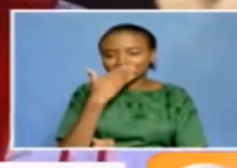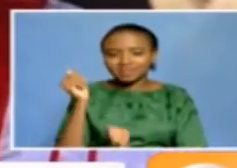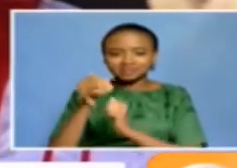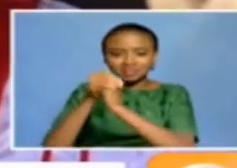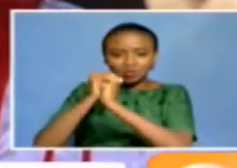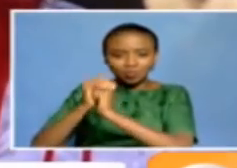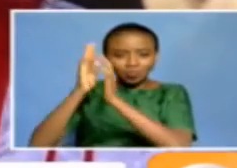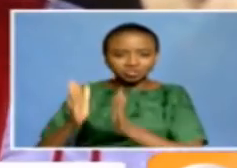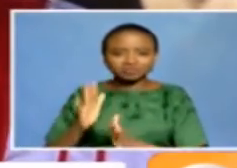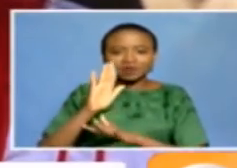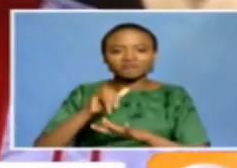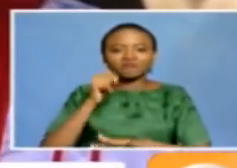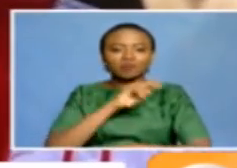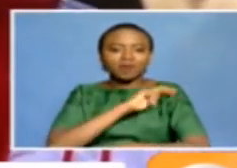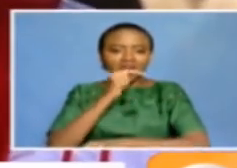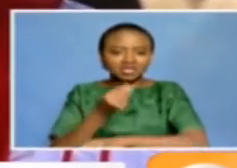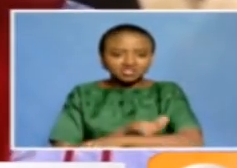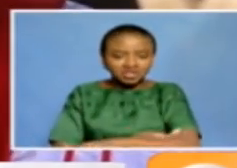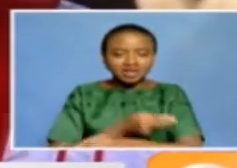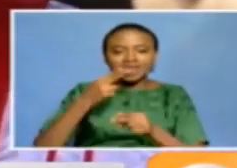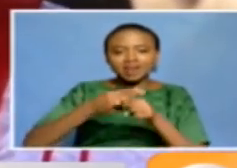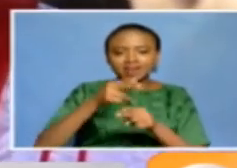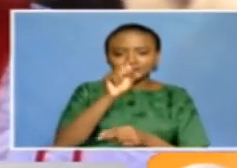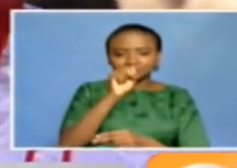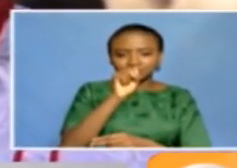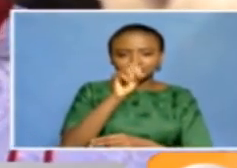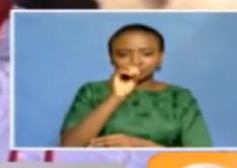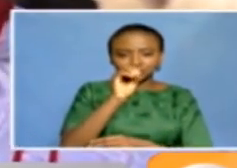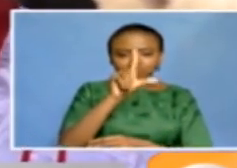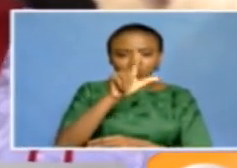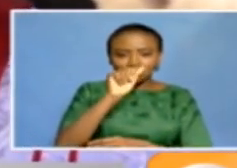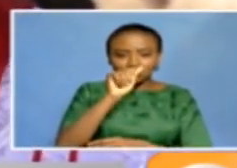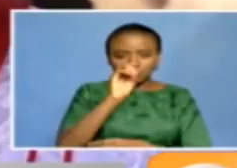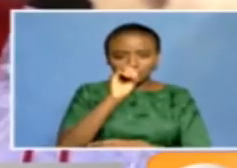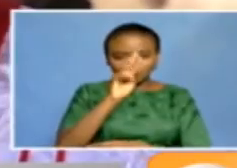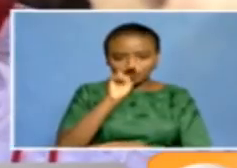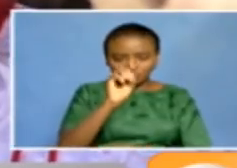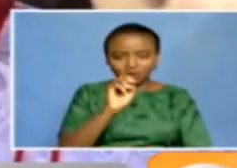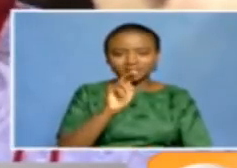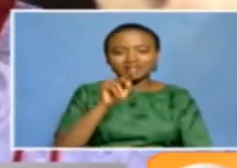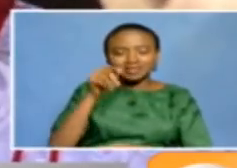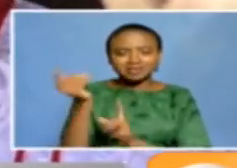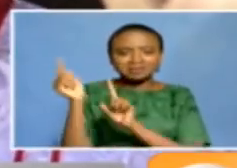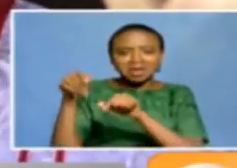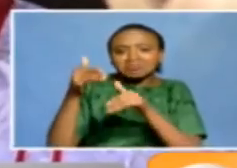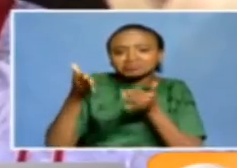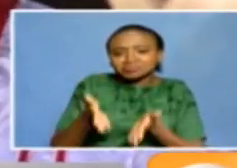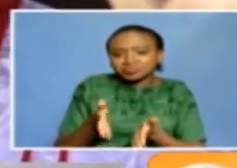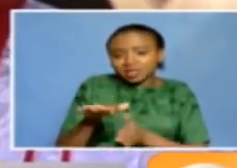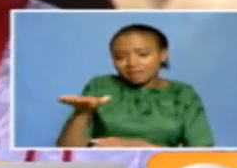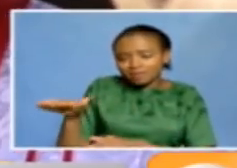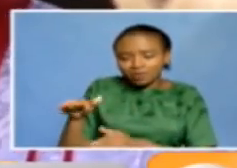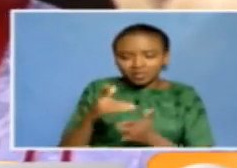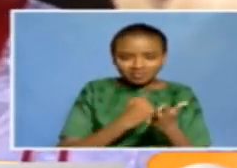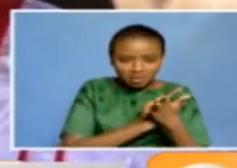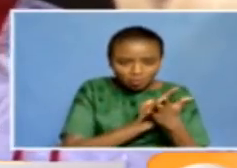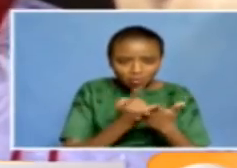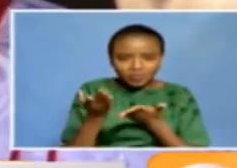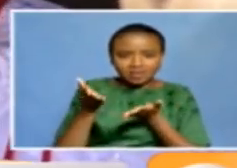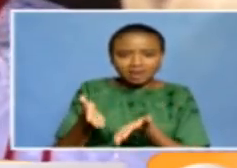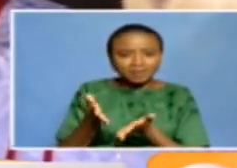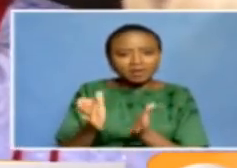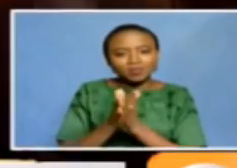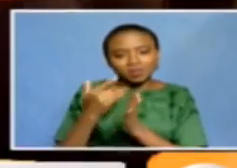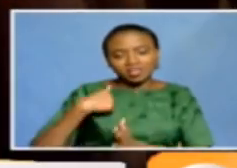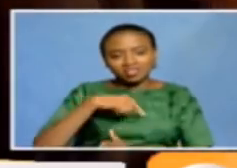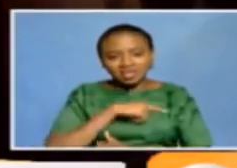from Nigeria called Solomon Lange. He arrived this morning and he is going to be in Kenya the whole week, and he is going to be